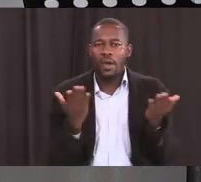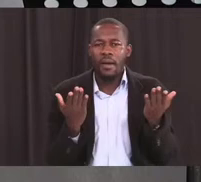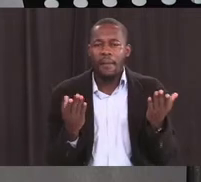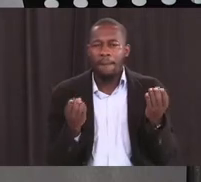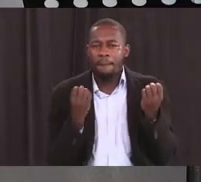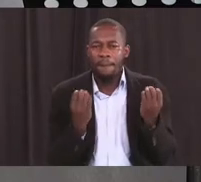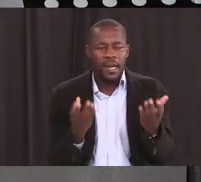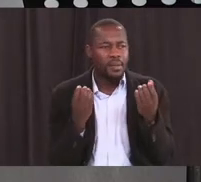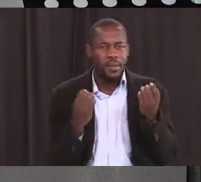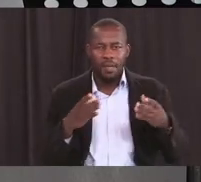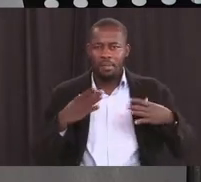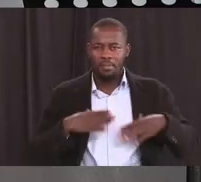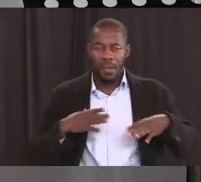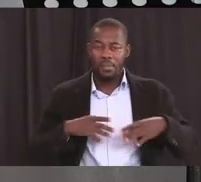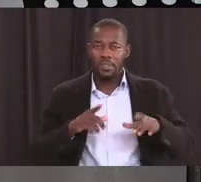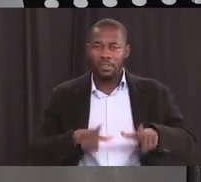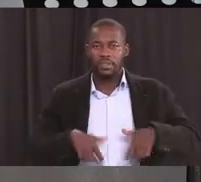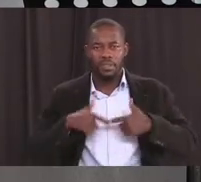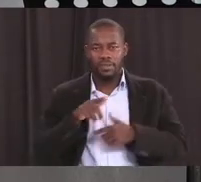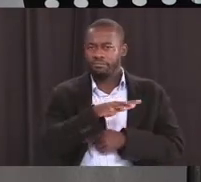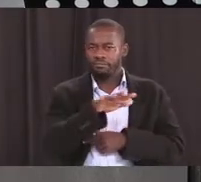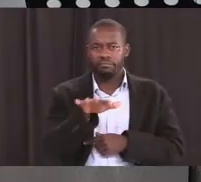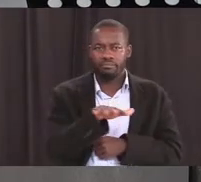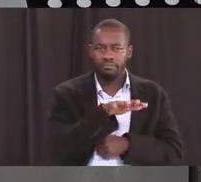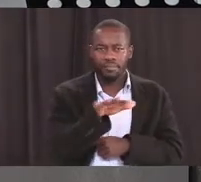call modern-day Turkey.